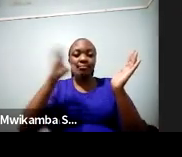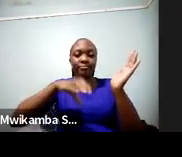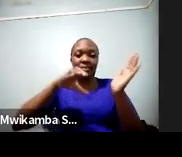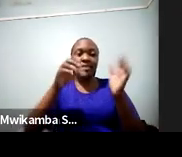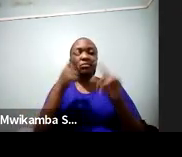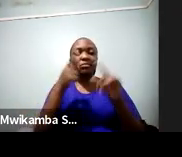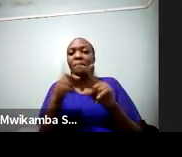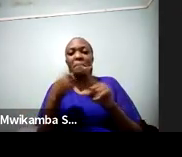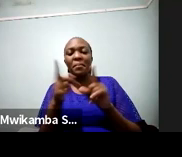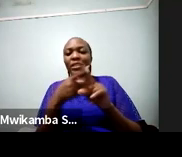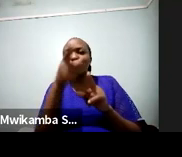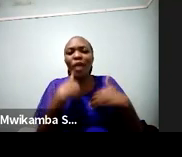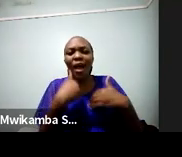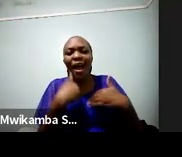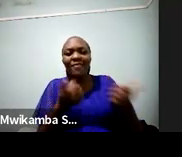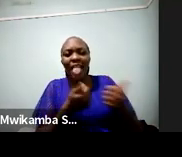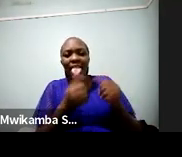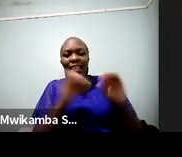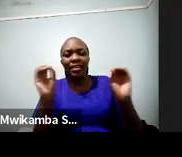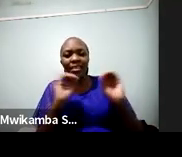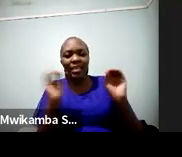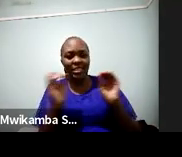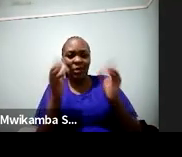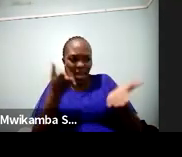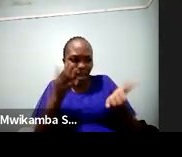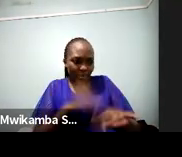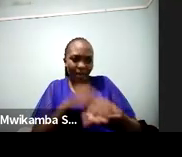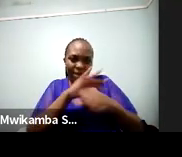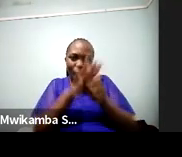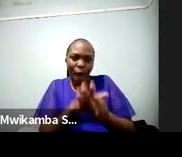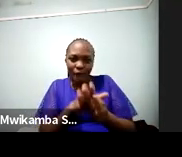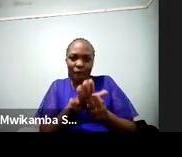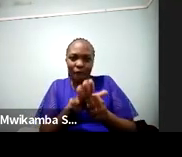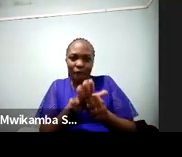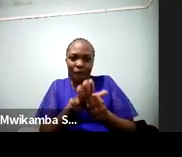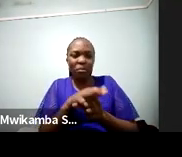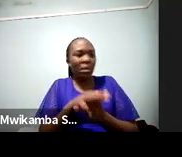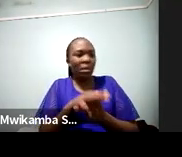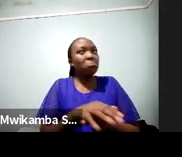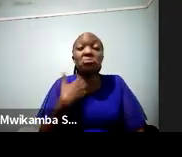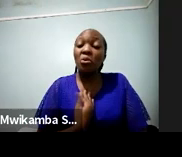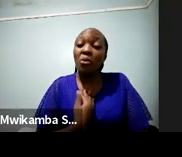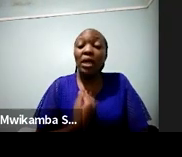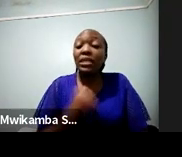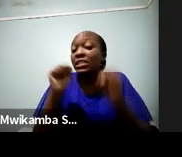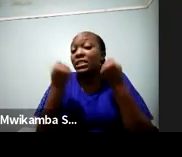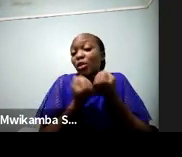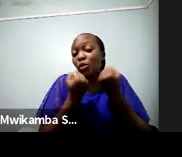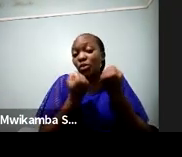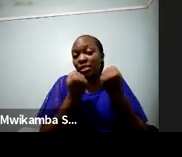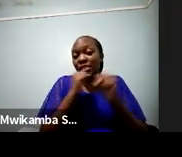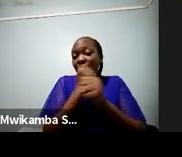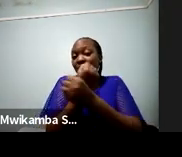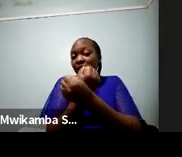getting a good job, to getting a good family, and of course, getting good food and health. And of course, even love. I'm told when you have good money, love